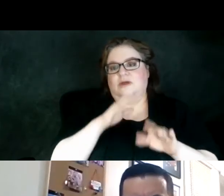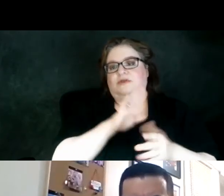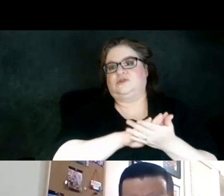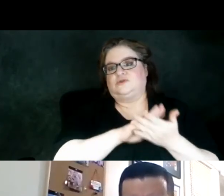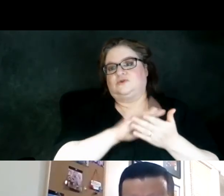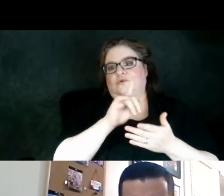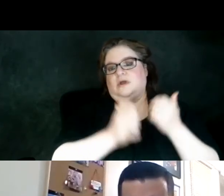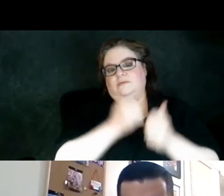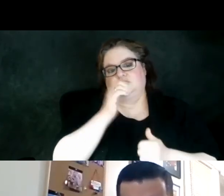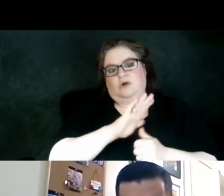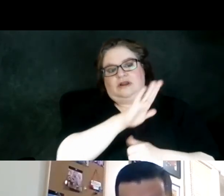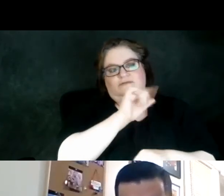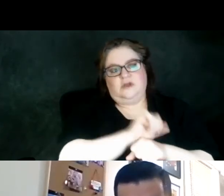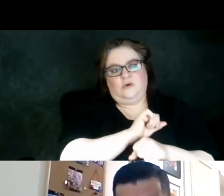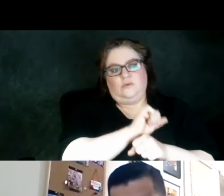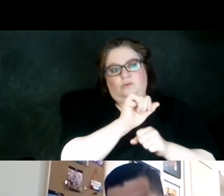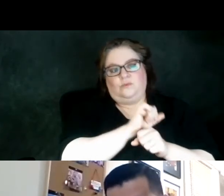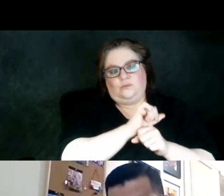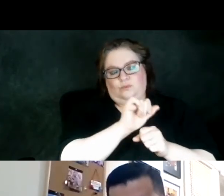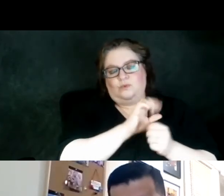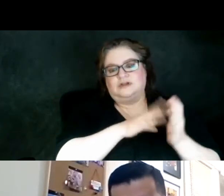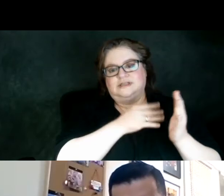they spend the majority of their work schedule.